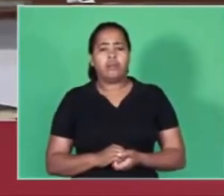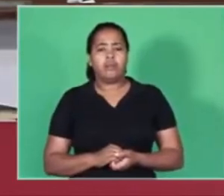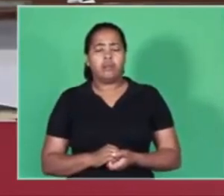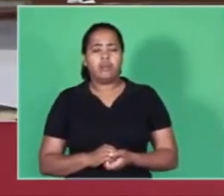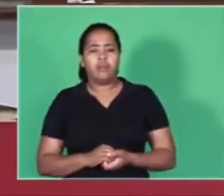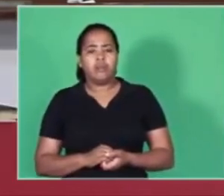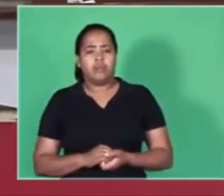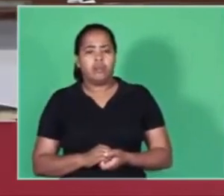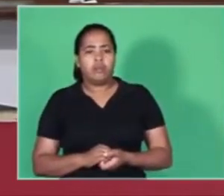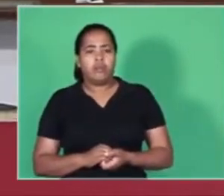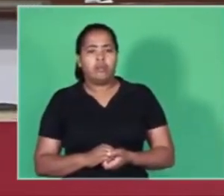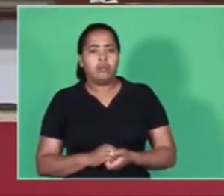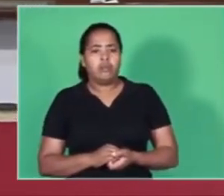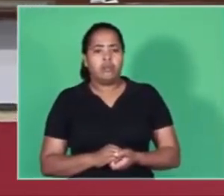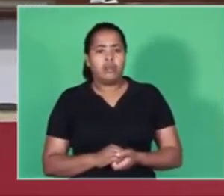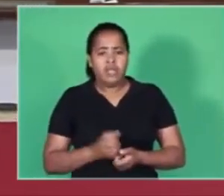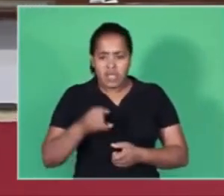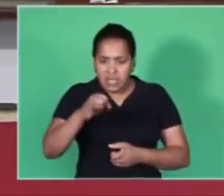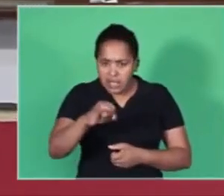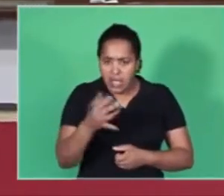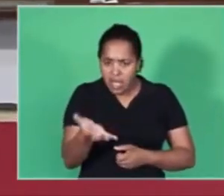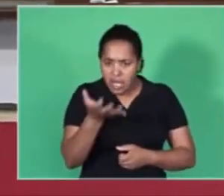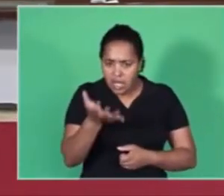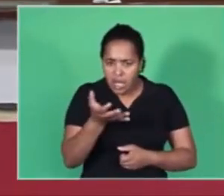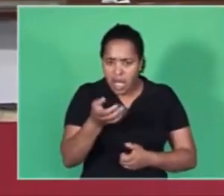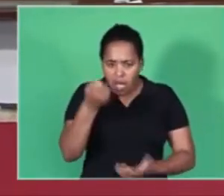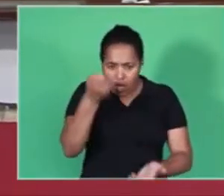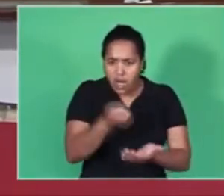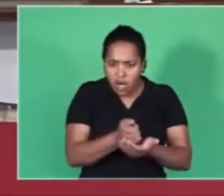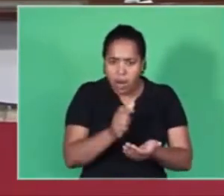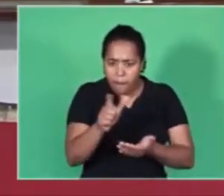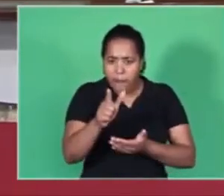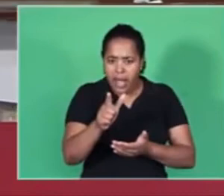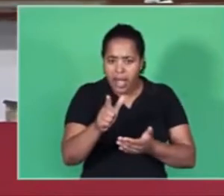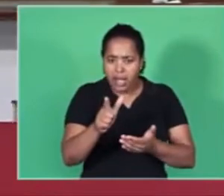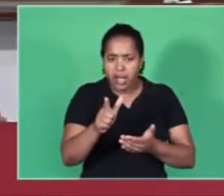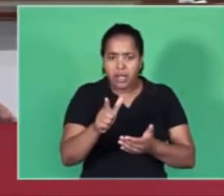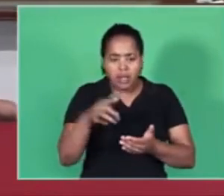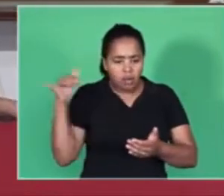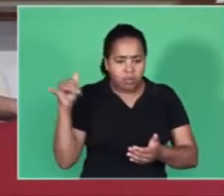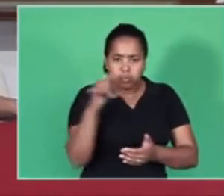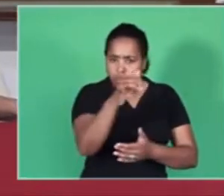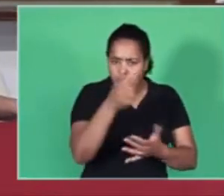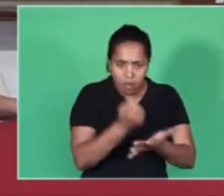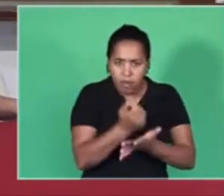to one of us. We'll pay for his ticket. There was a person,